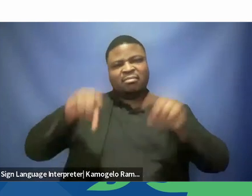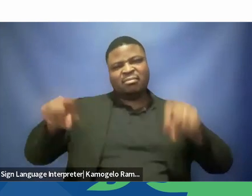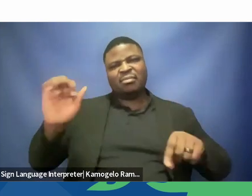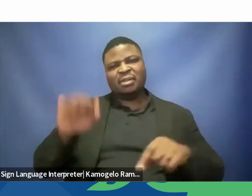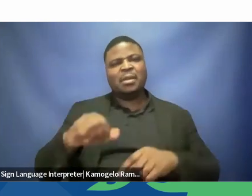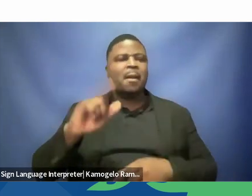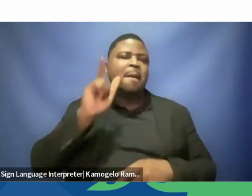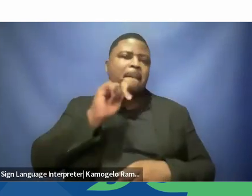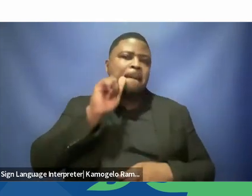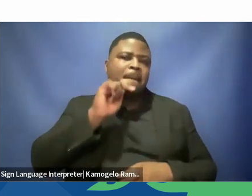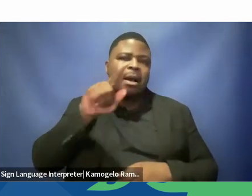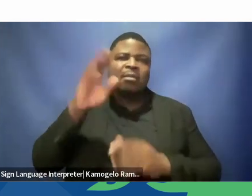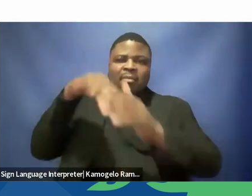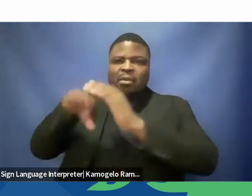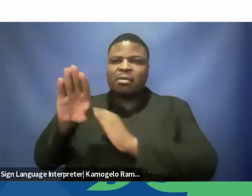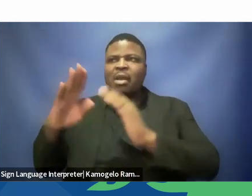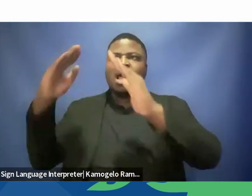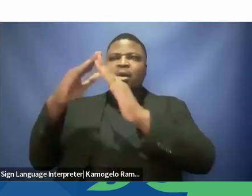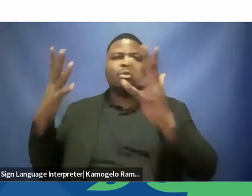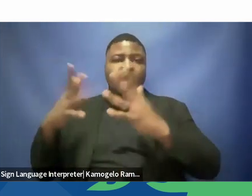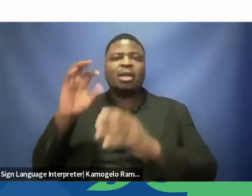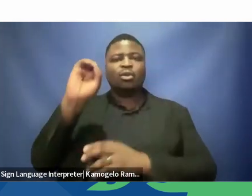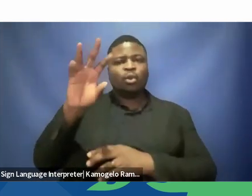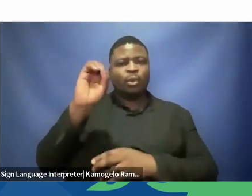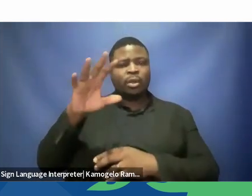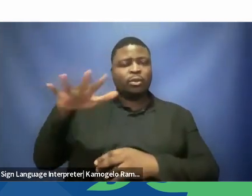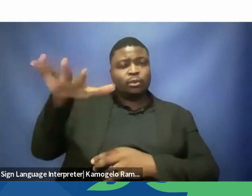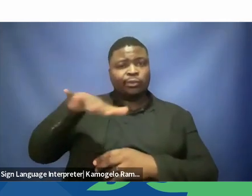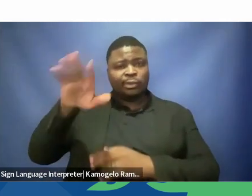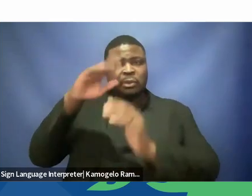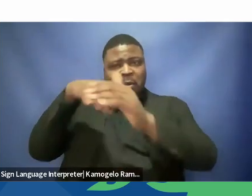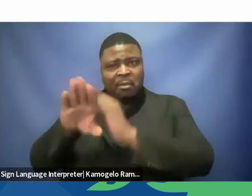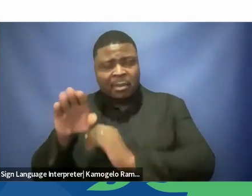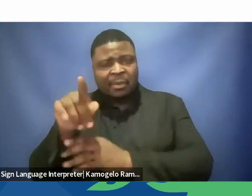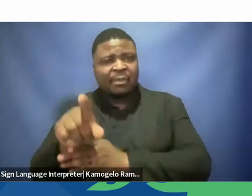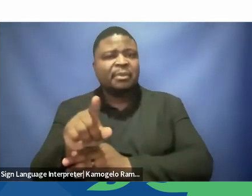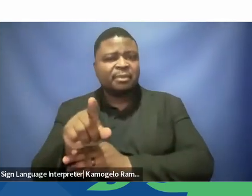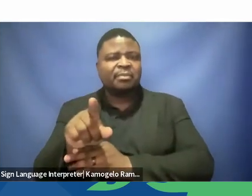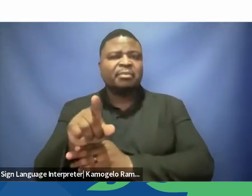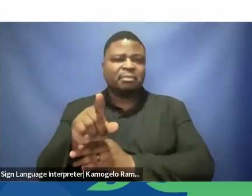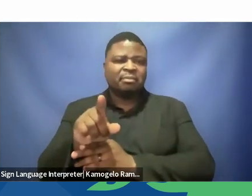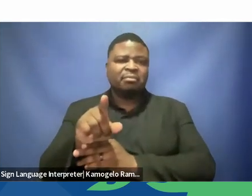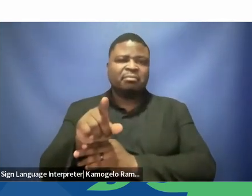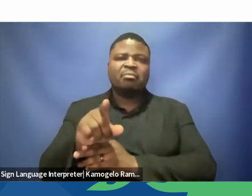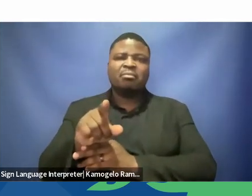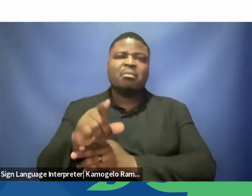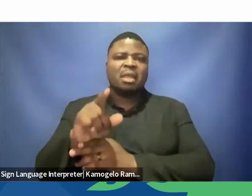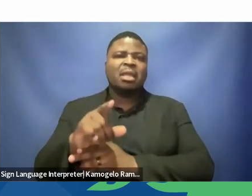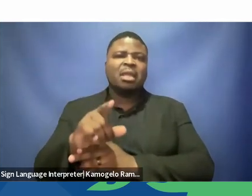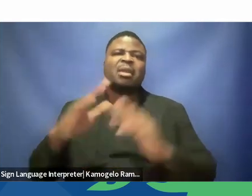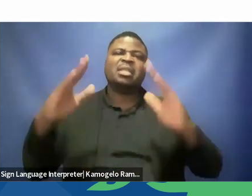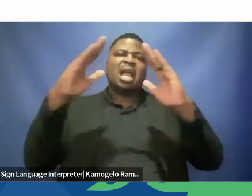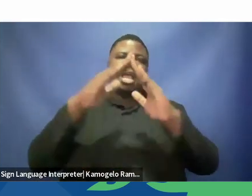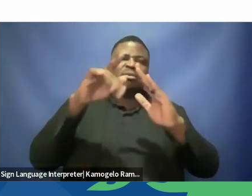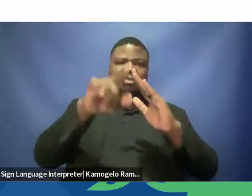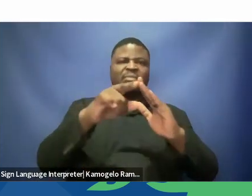go to these houses in Soweto, and you find some people there who engage in chemsex. Sometimes it's